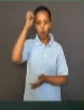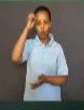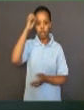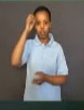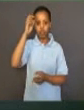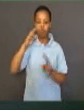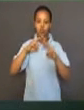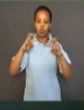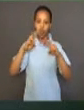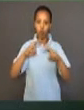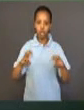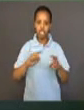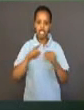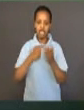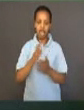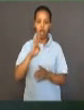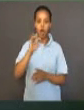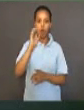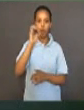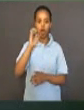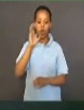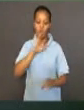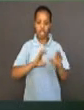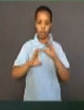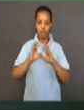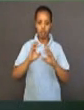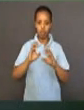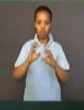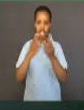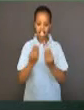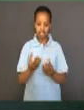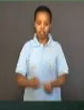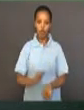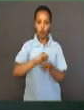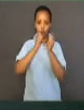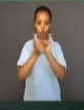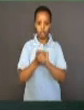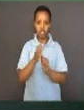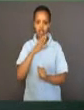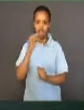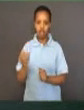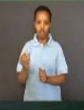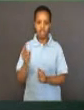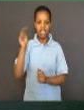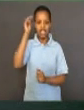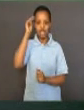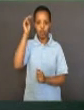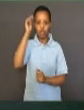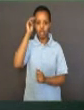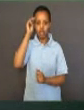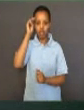theory on biochemical evolution, and we learned about Stanley